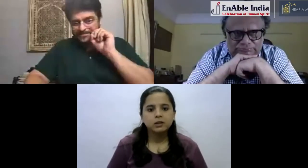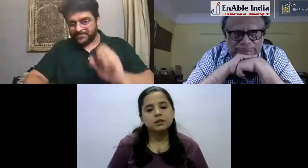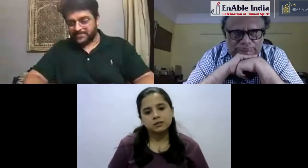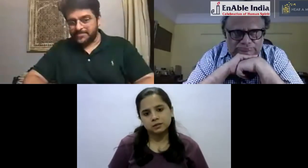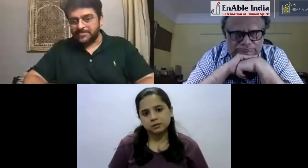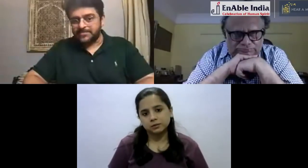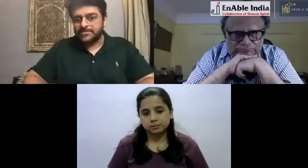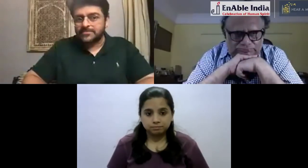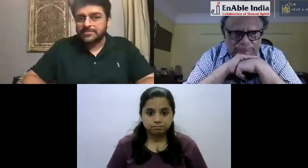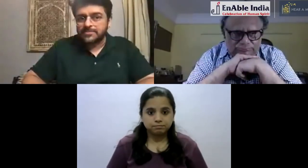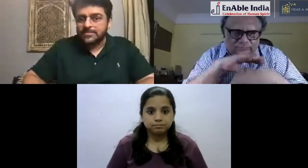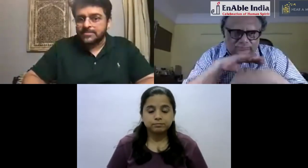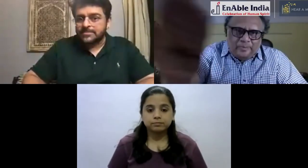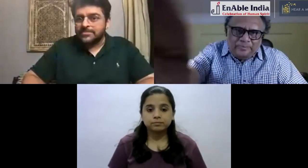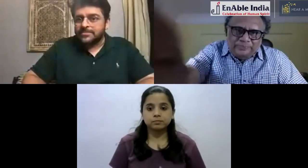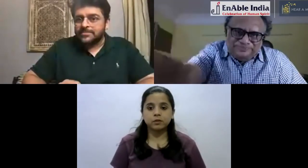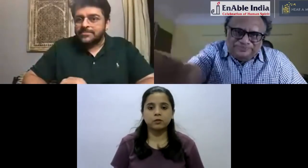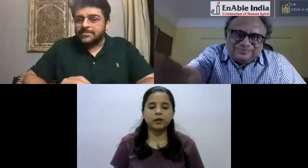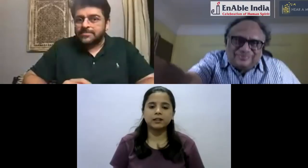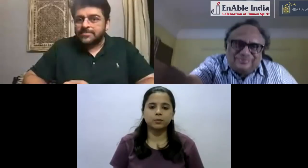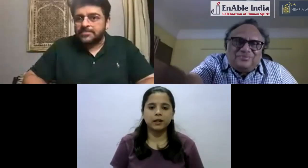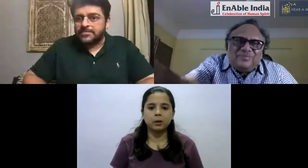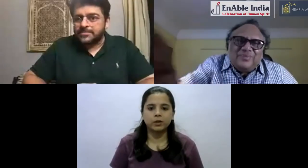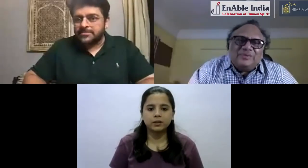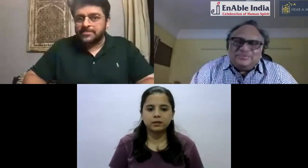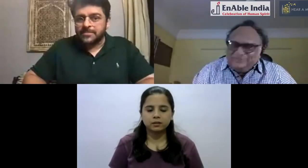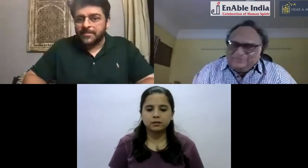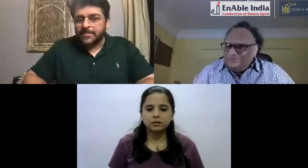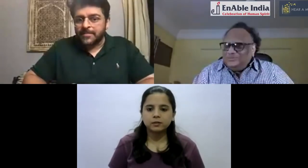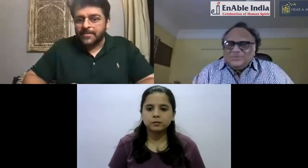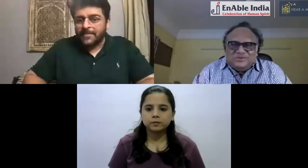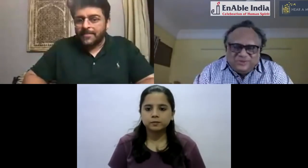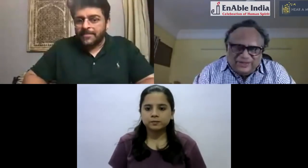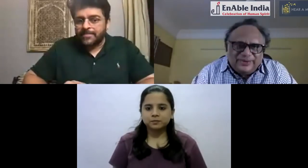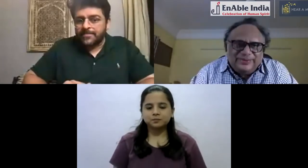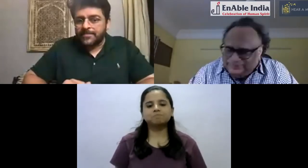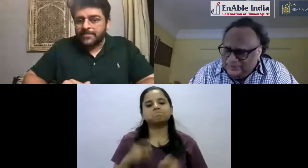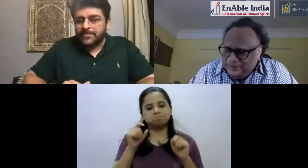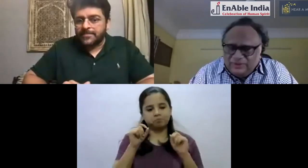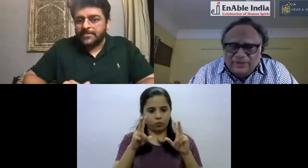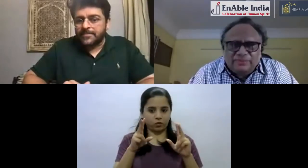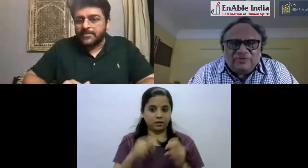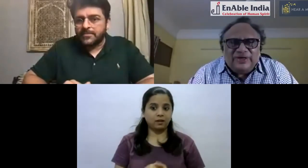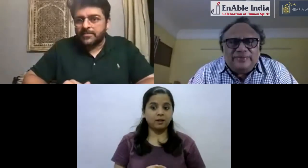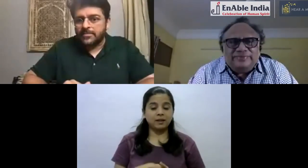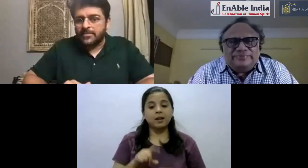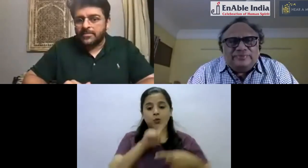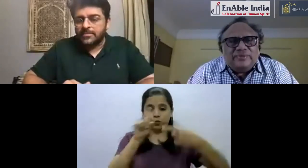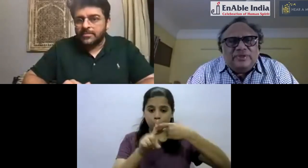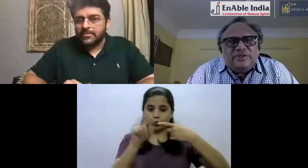now. So if you can explain about it. Okay. Now, number